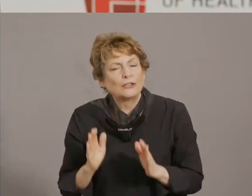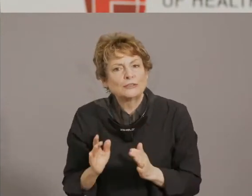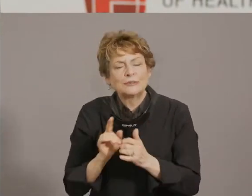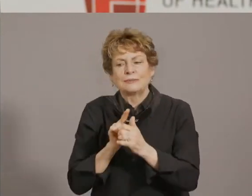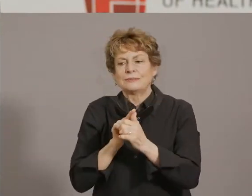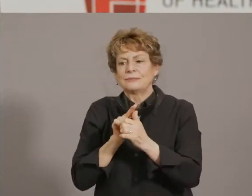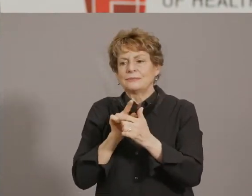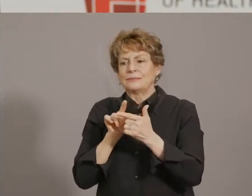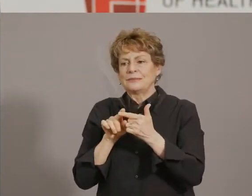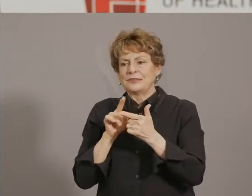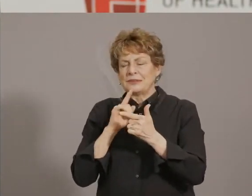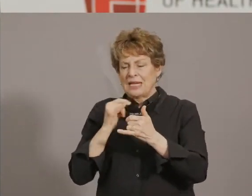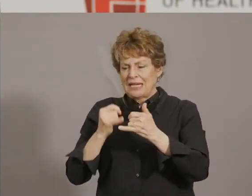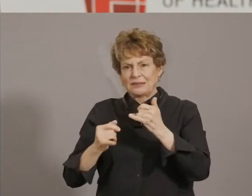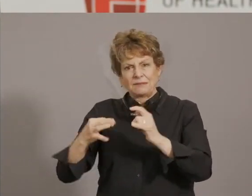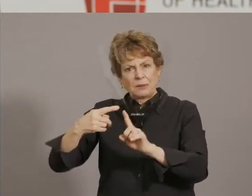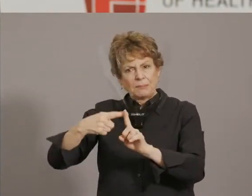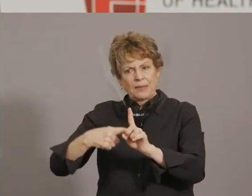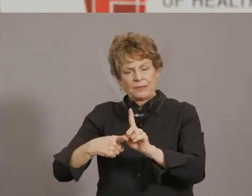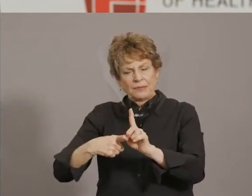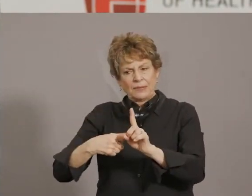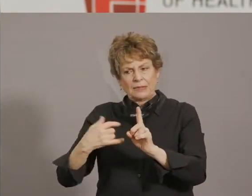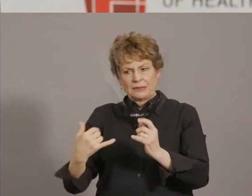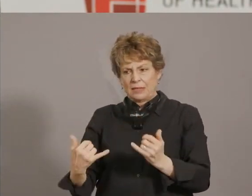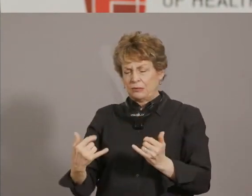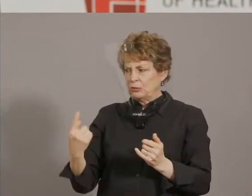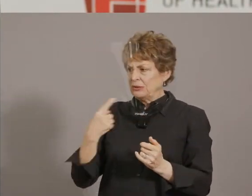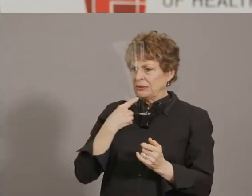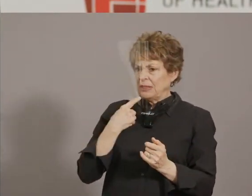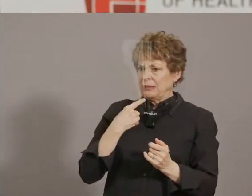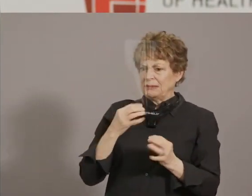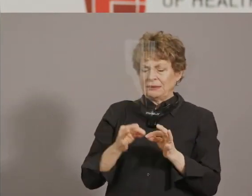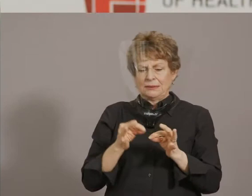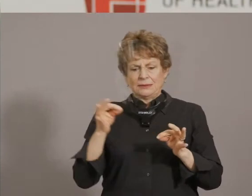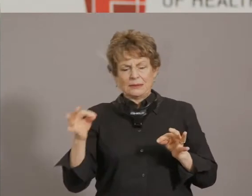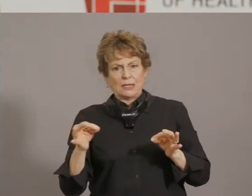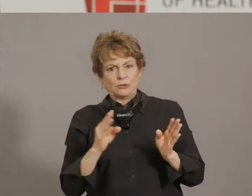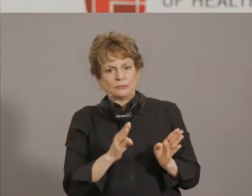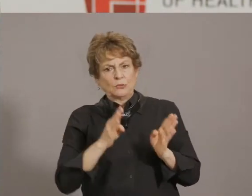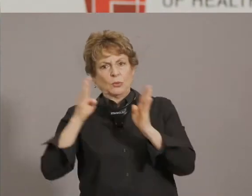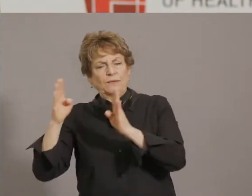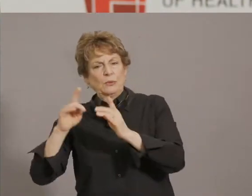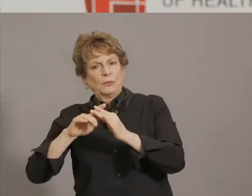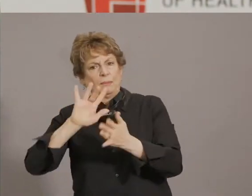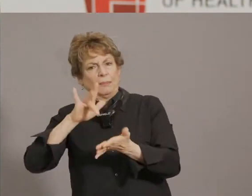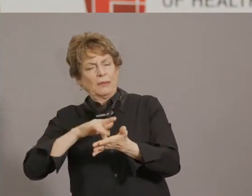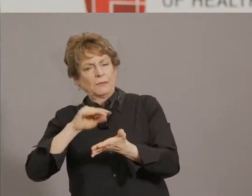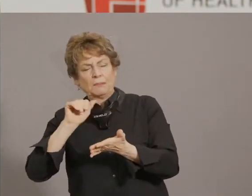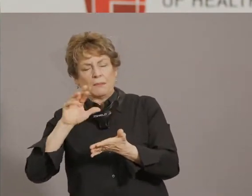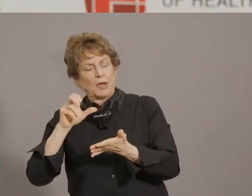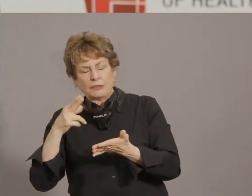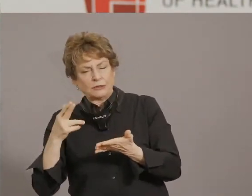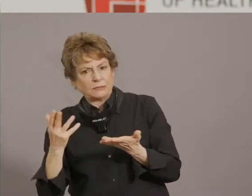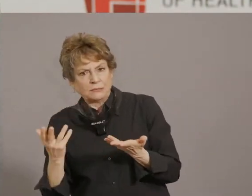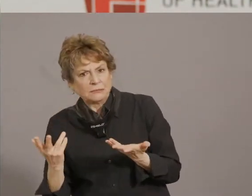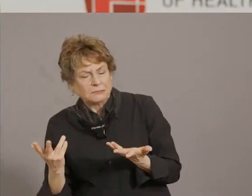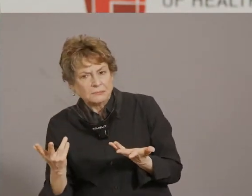said a few minutes ago that would be now around mid-March. Is that correct? Yeah, so some of our counties have moved into that